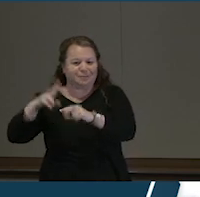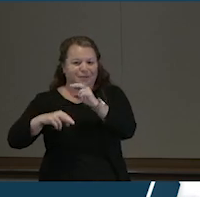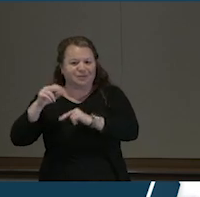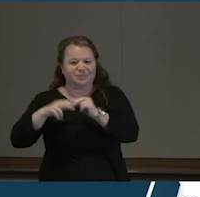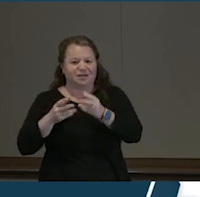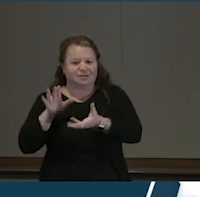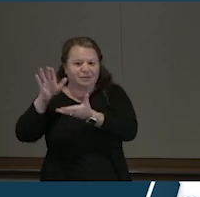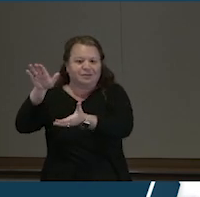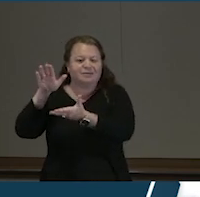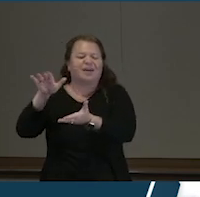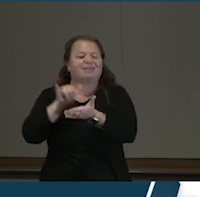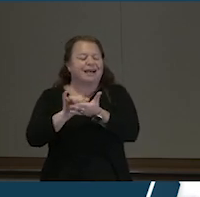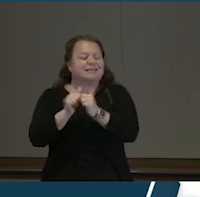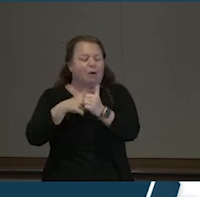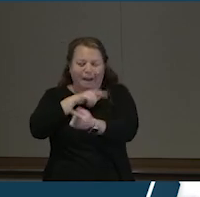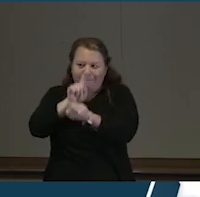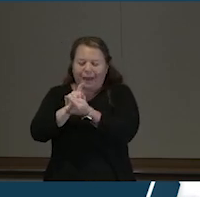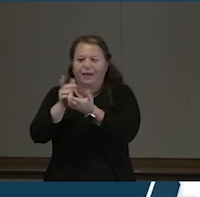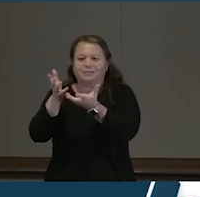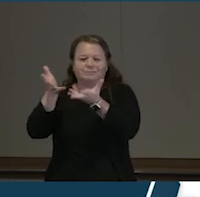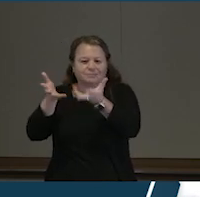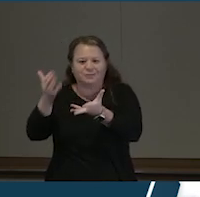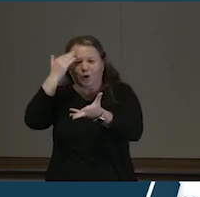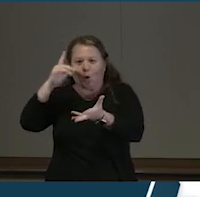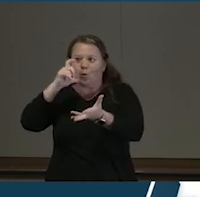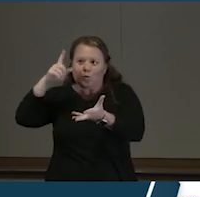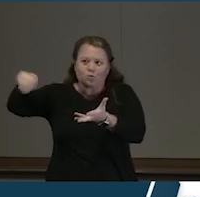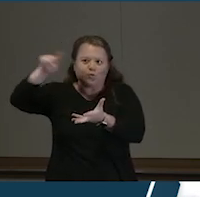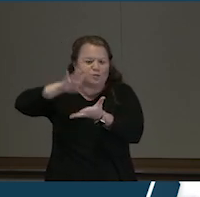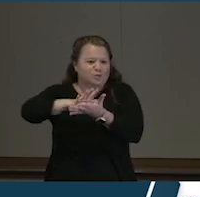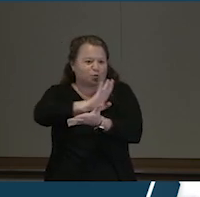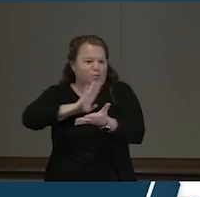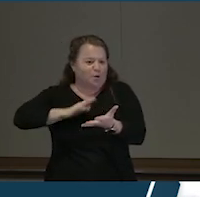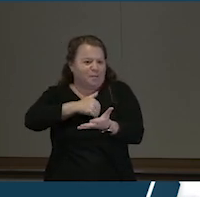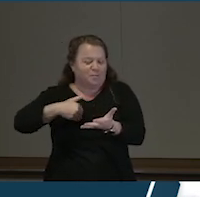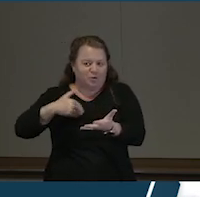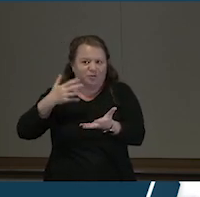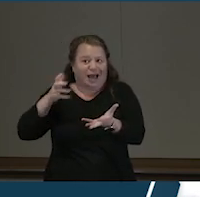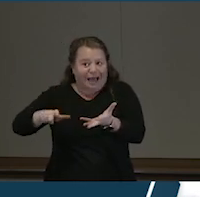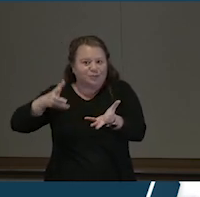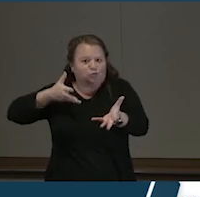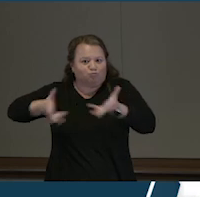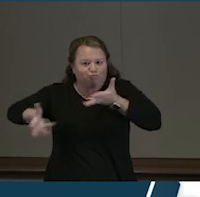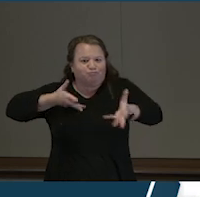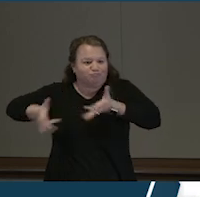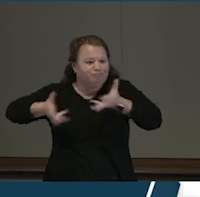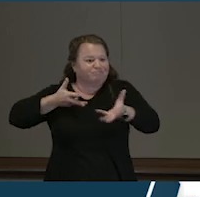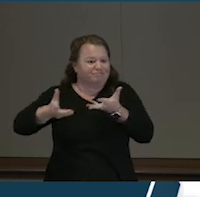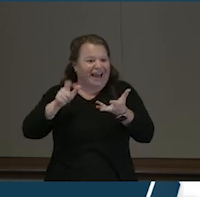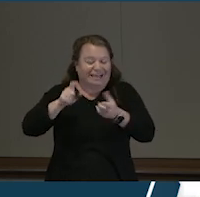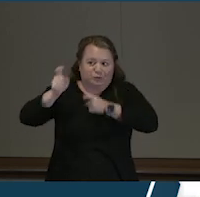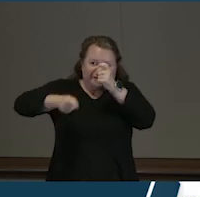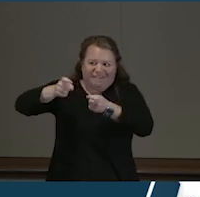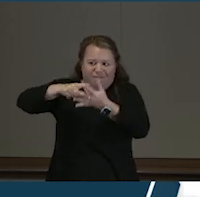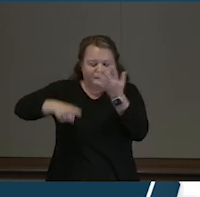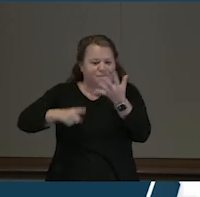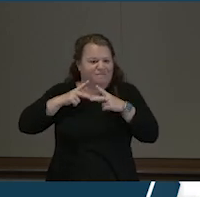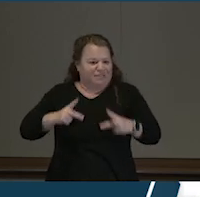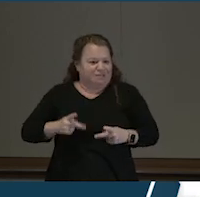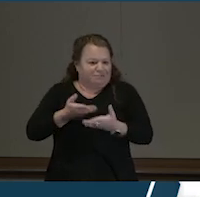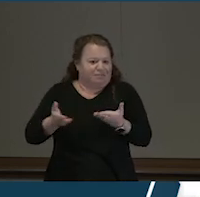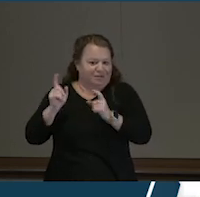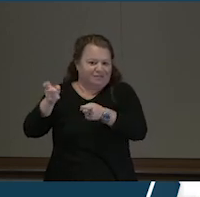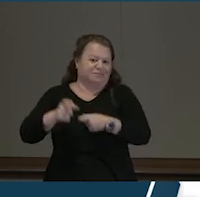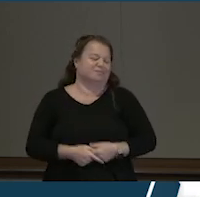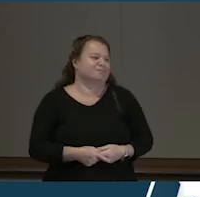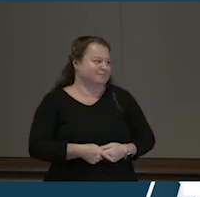that's how I got to know the superintendent. I got to know all the school board members, because I actually had to hand them stuff in person.